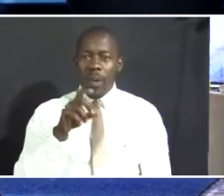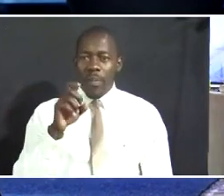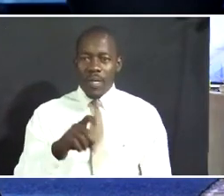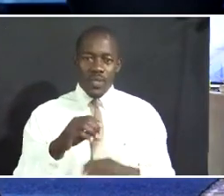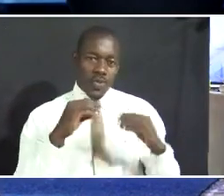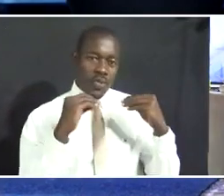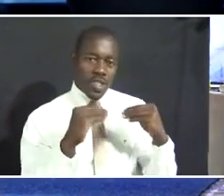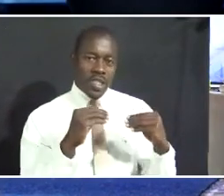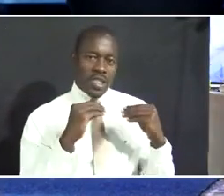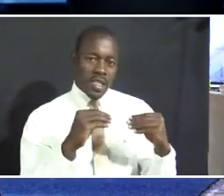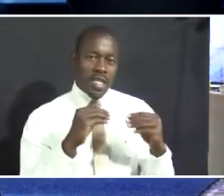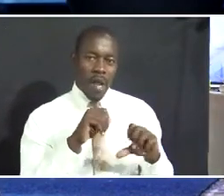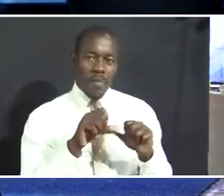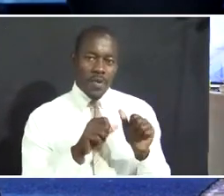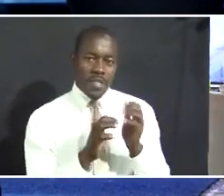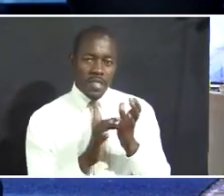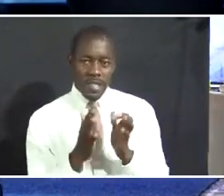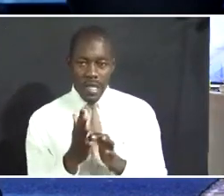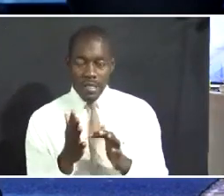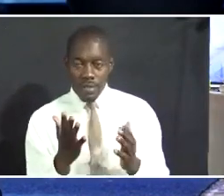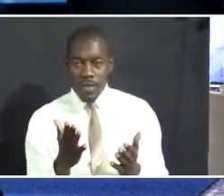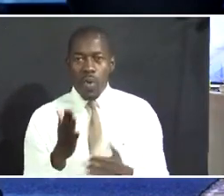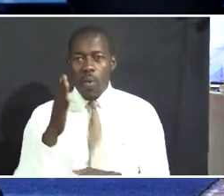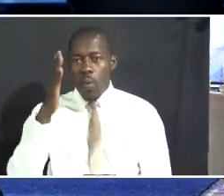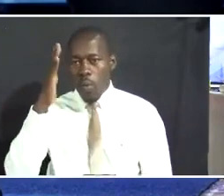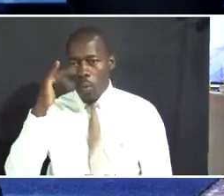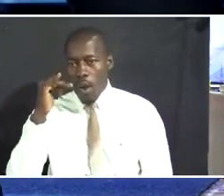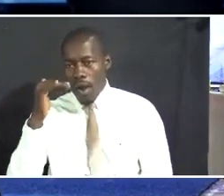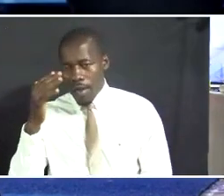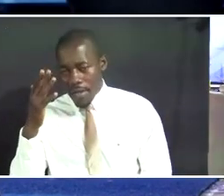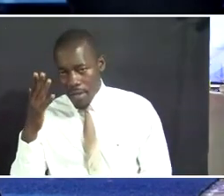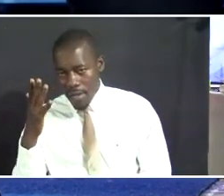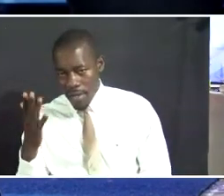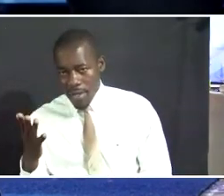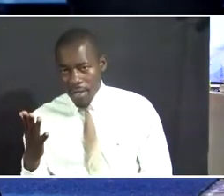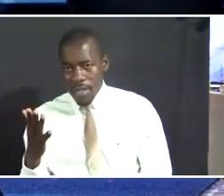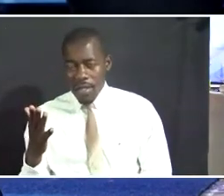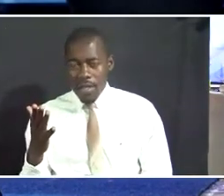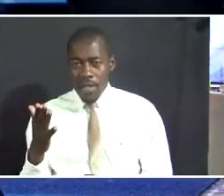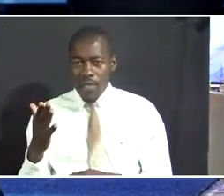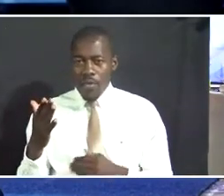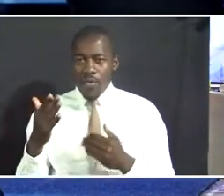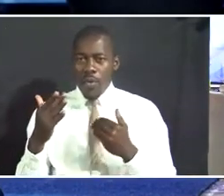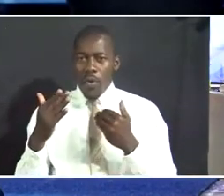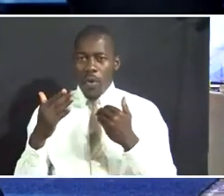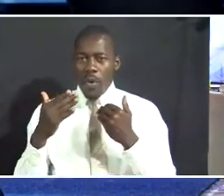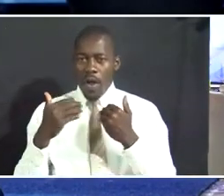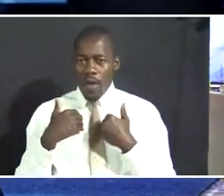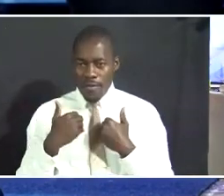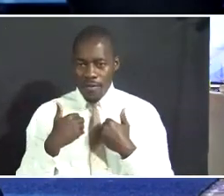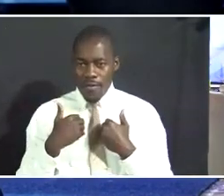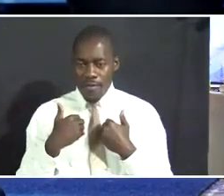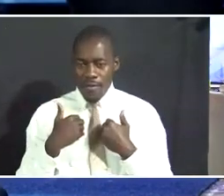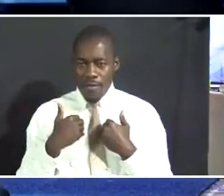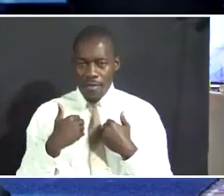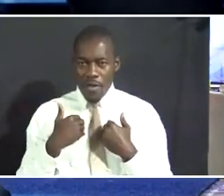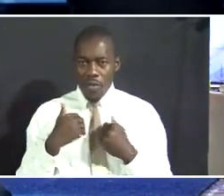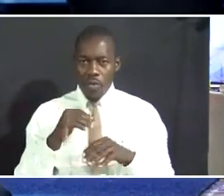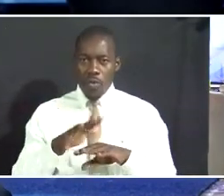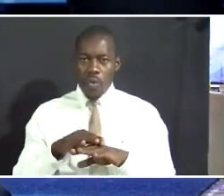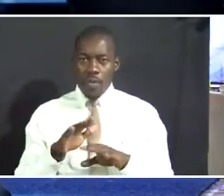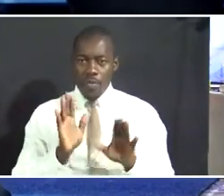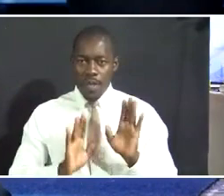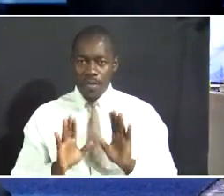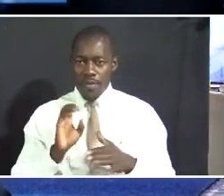Christ, but you have an opportunity to explain why you believe in Christ because of what you do. And I just want